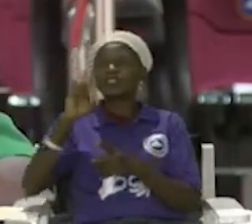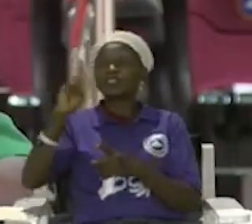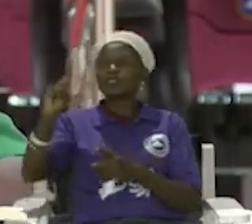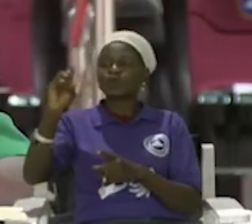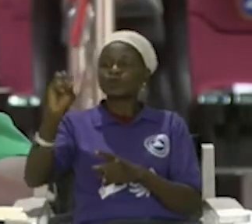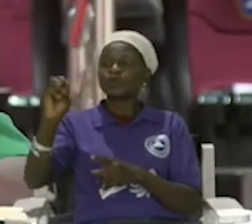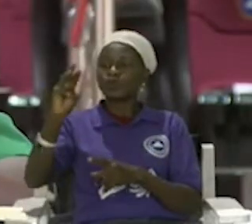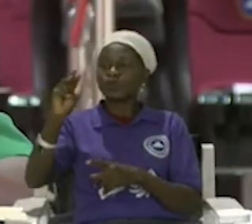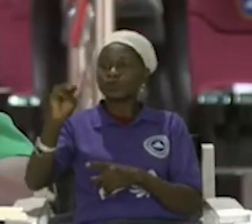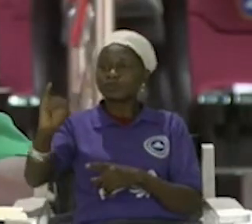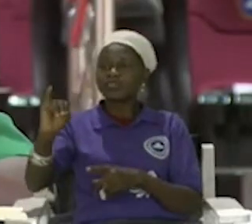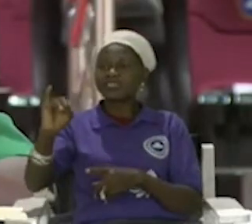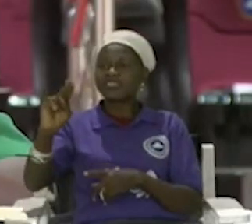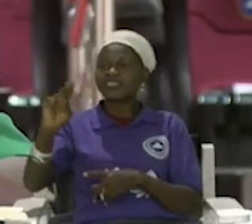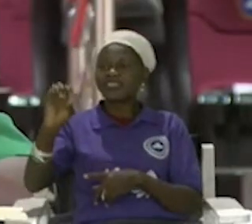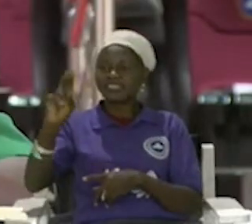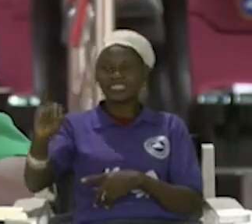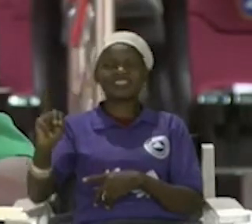dominion,